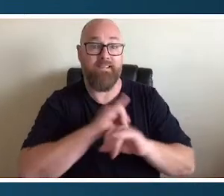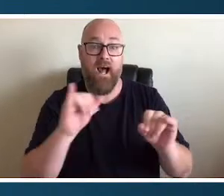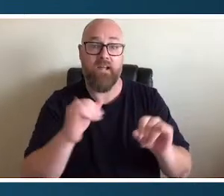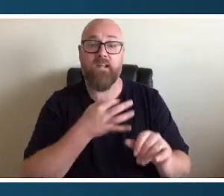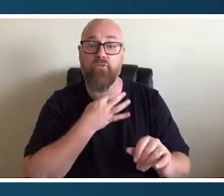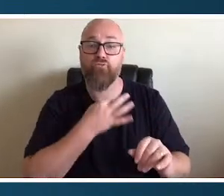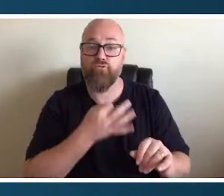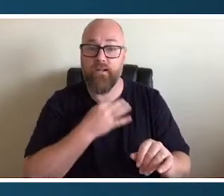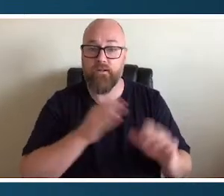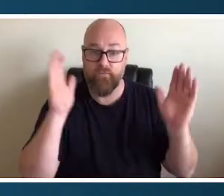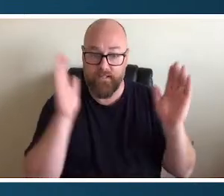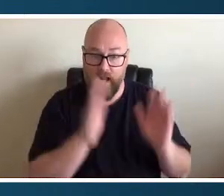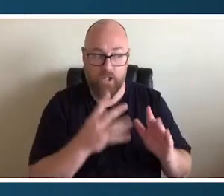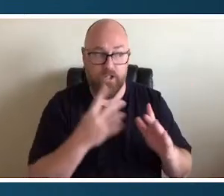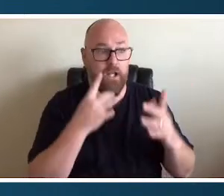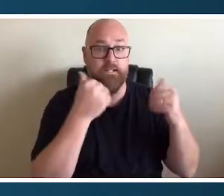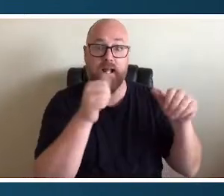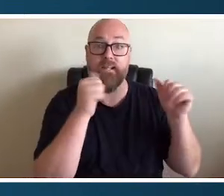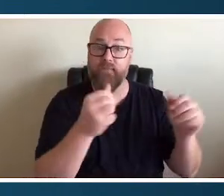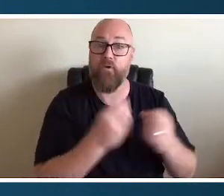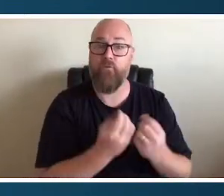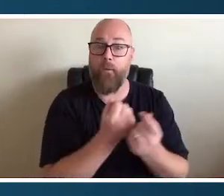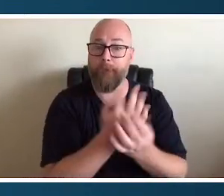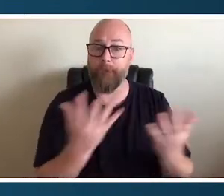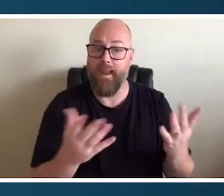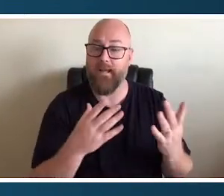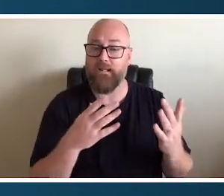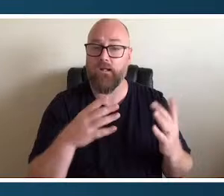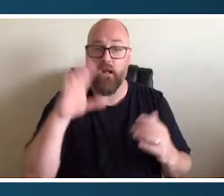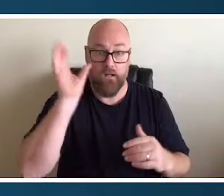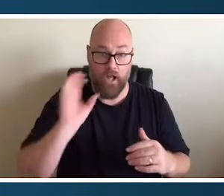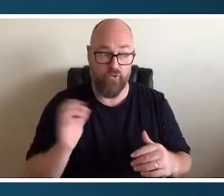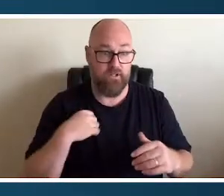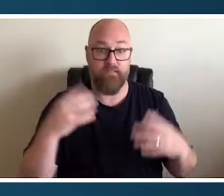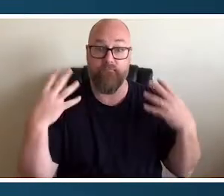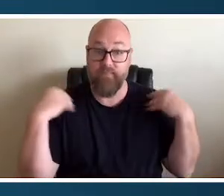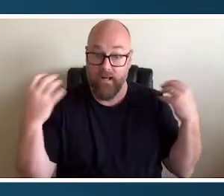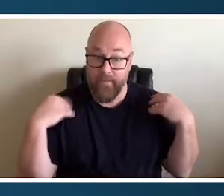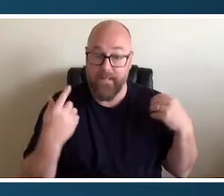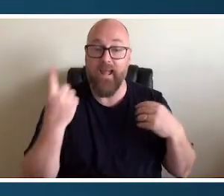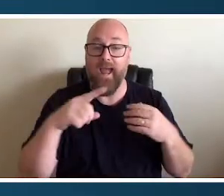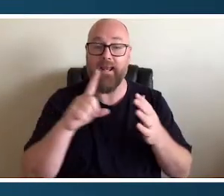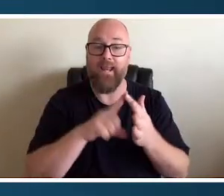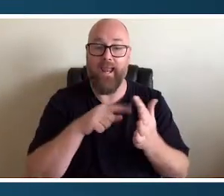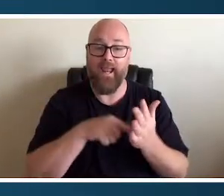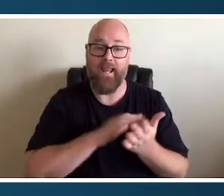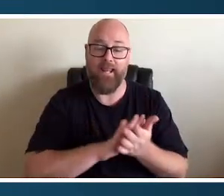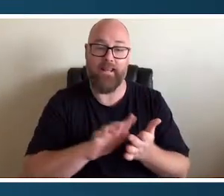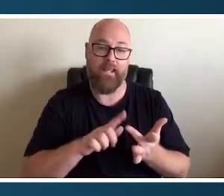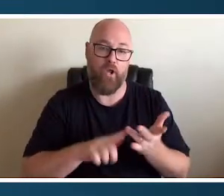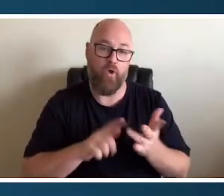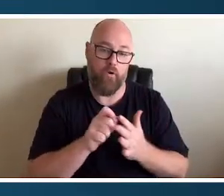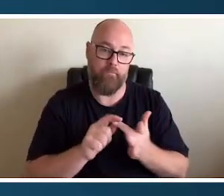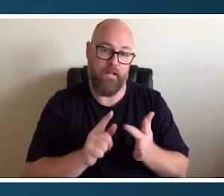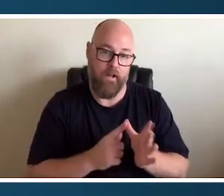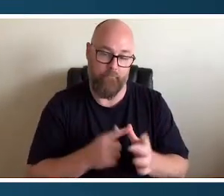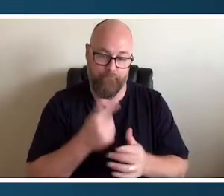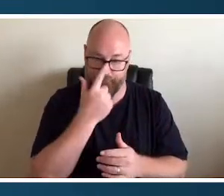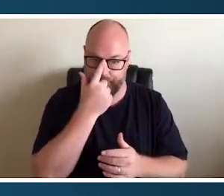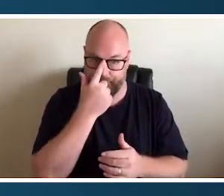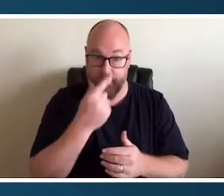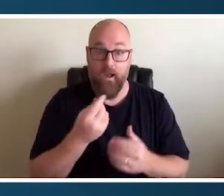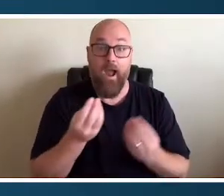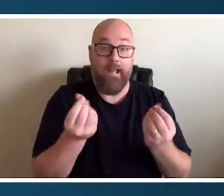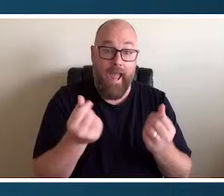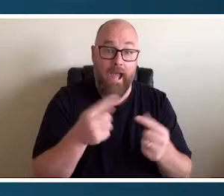countries, including in the Philippines and Ethiopia. Cash and voucher assistance programs, which are used